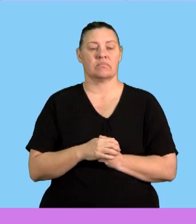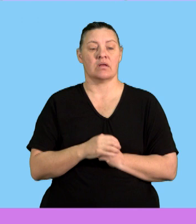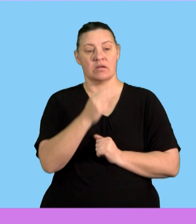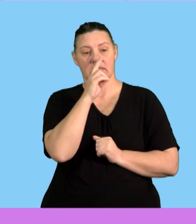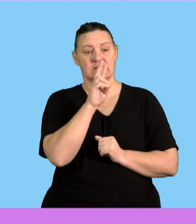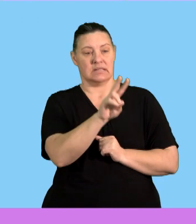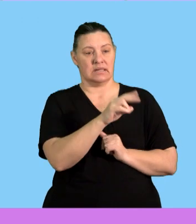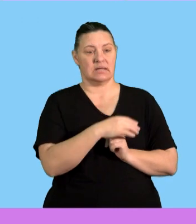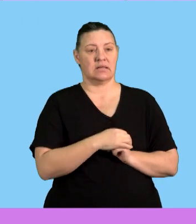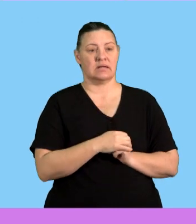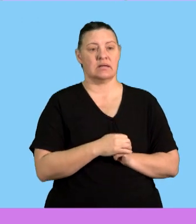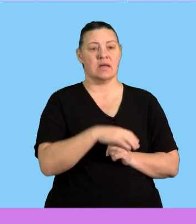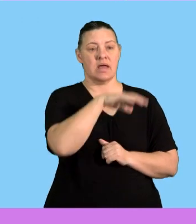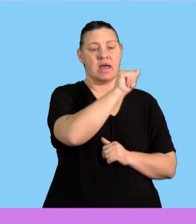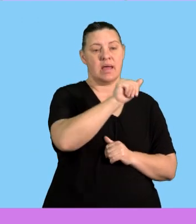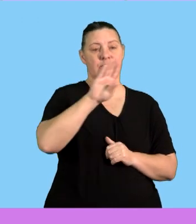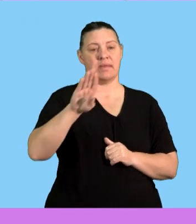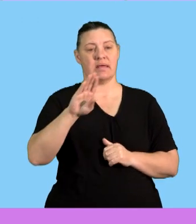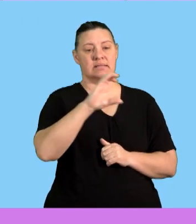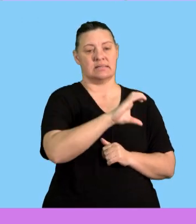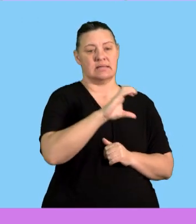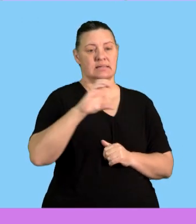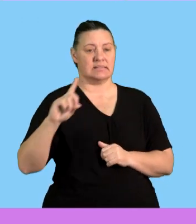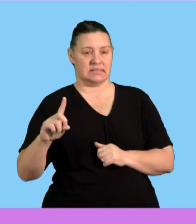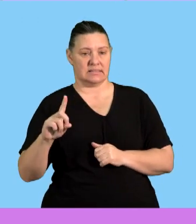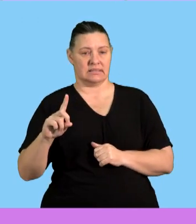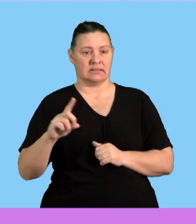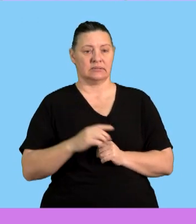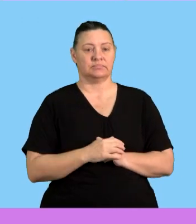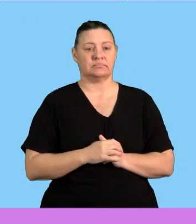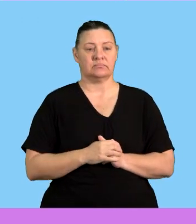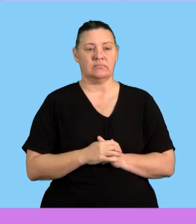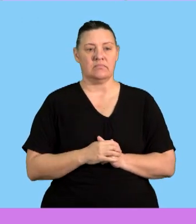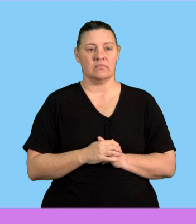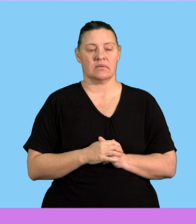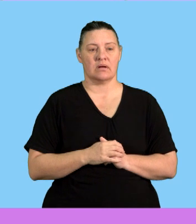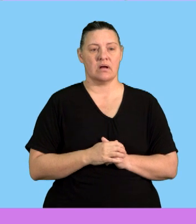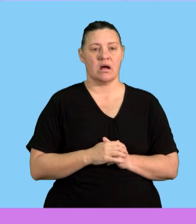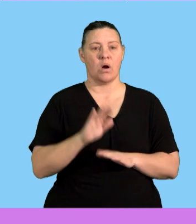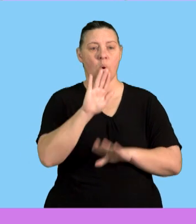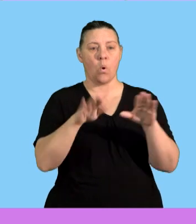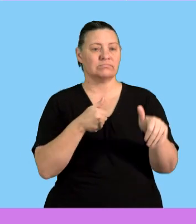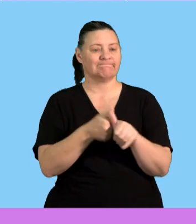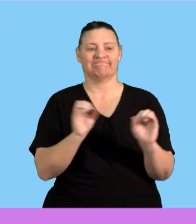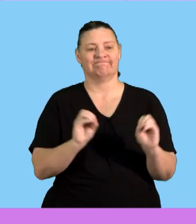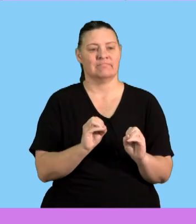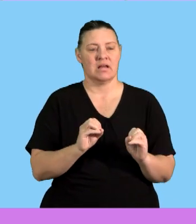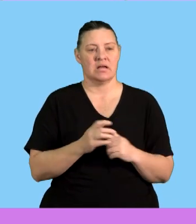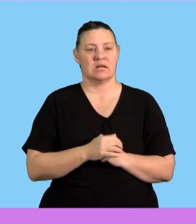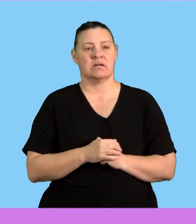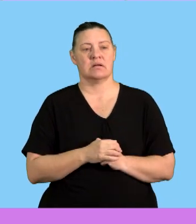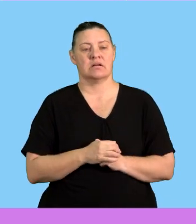diagram. As we can see, there are A, B, C, D. And as you can see, it's not in a particular